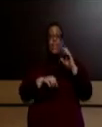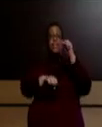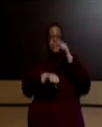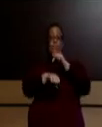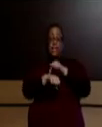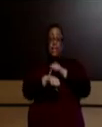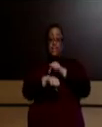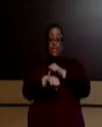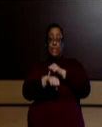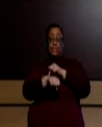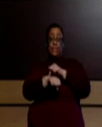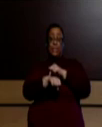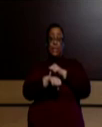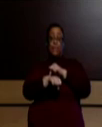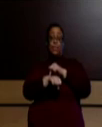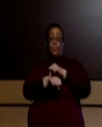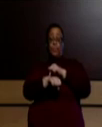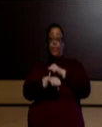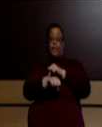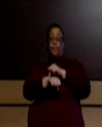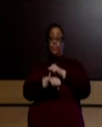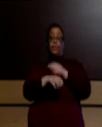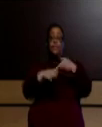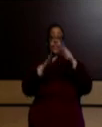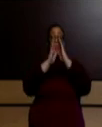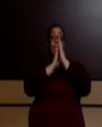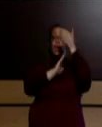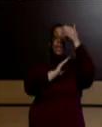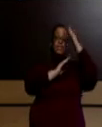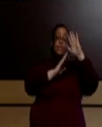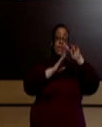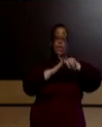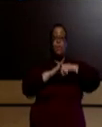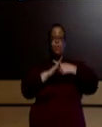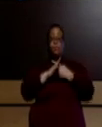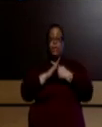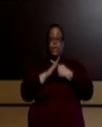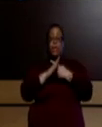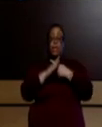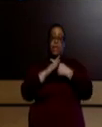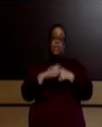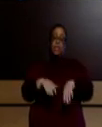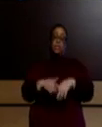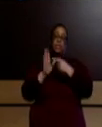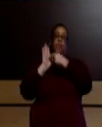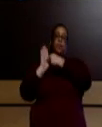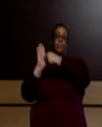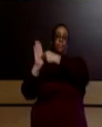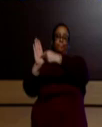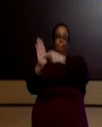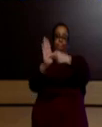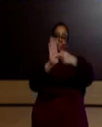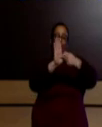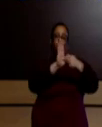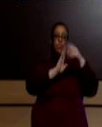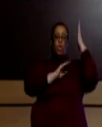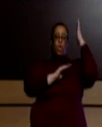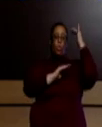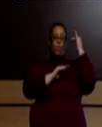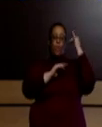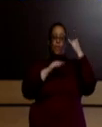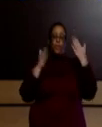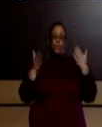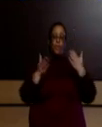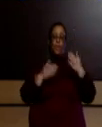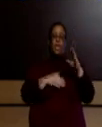season that we are in. So we ask God that you would just begin to pull the veil back and begin to reveal why we're here and